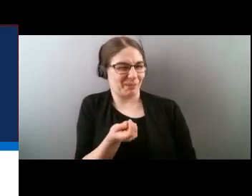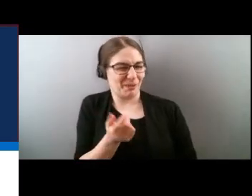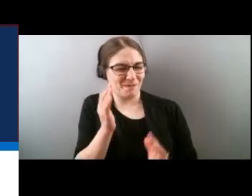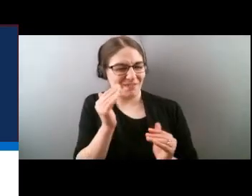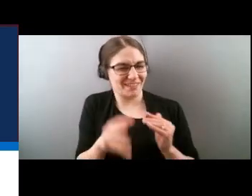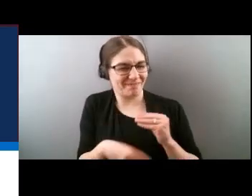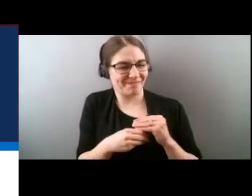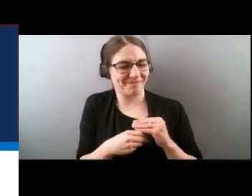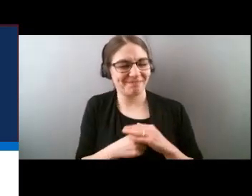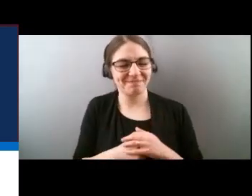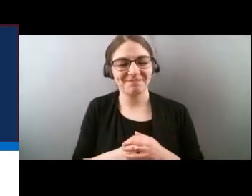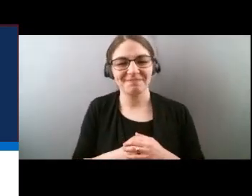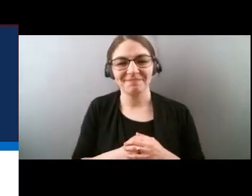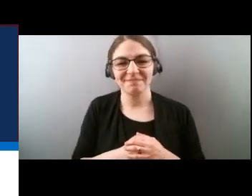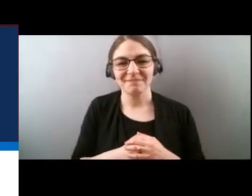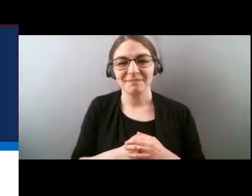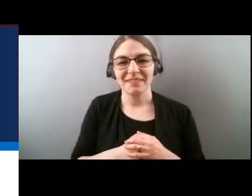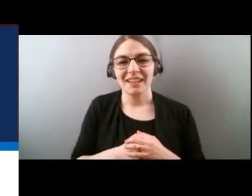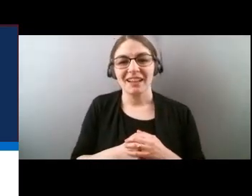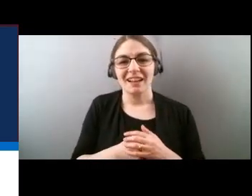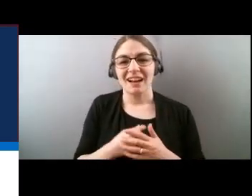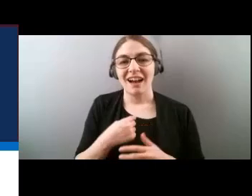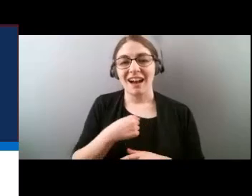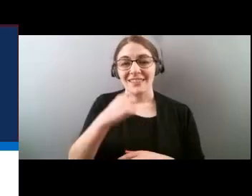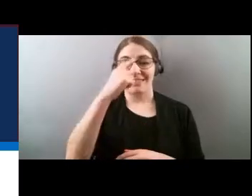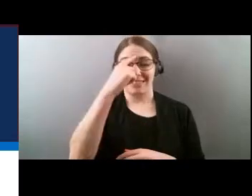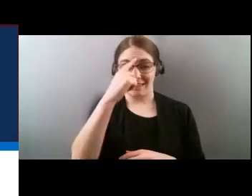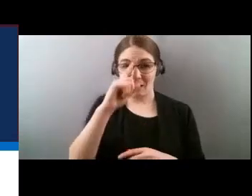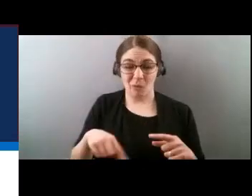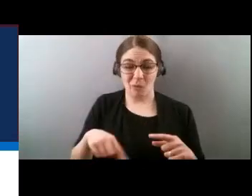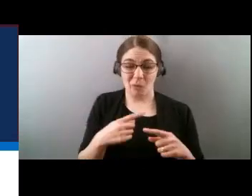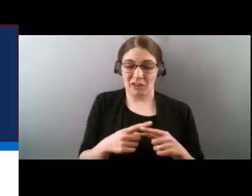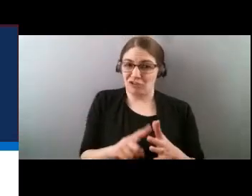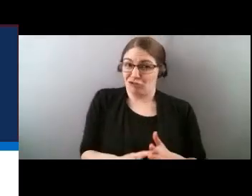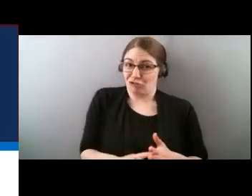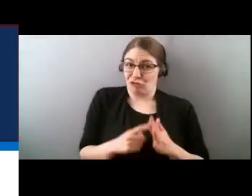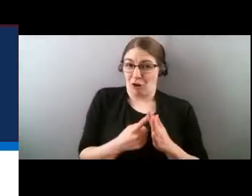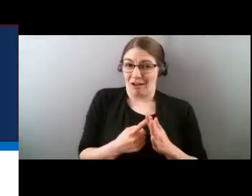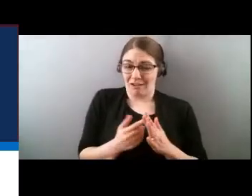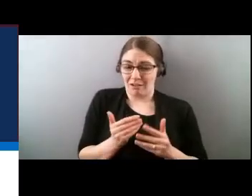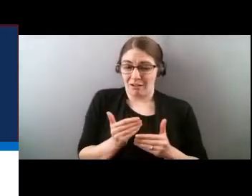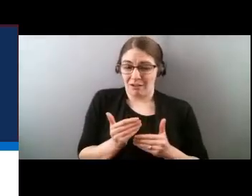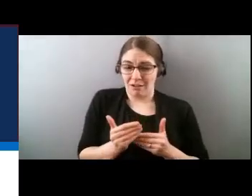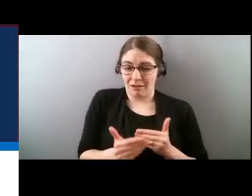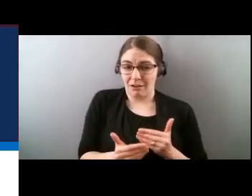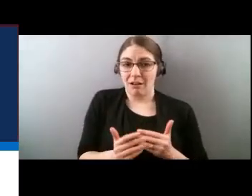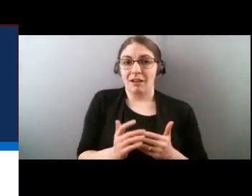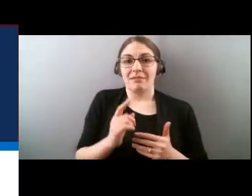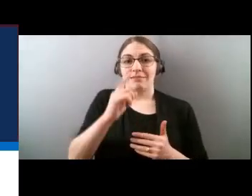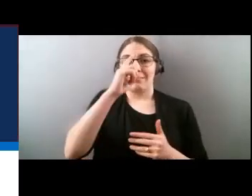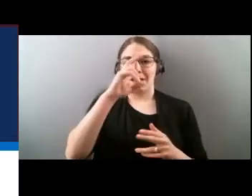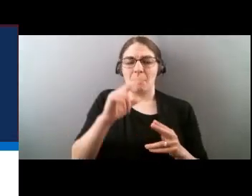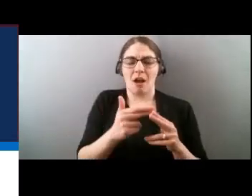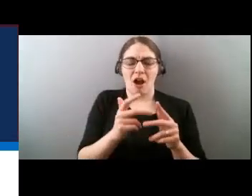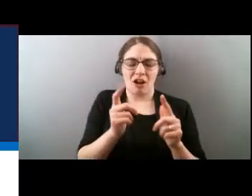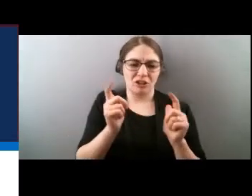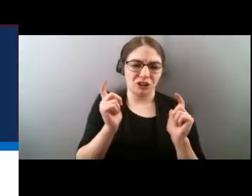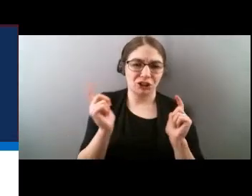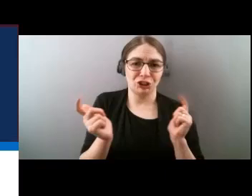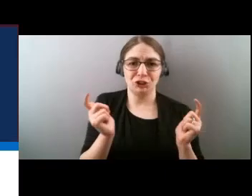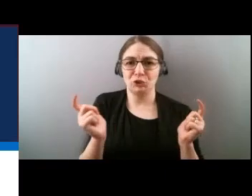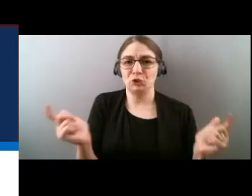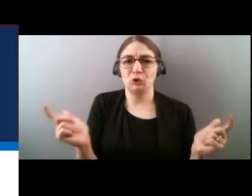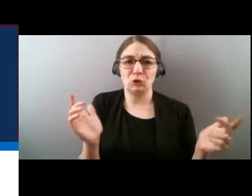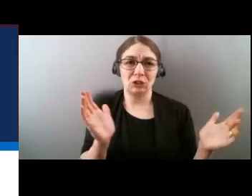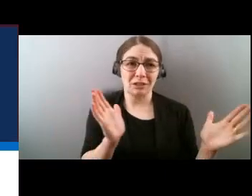bit. I think when you just start out thinking about this huge plan and all